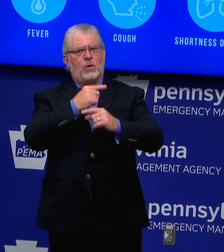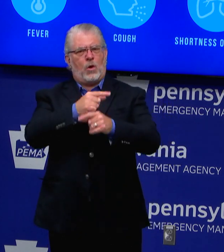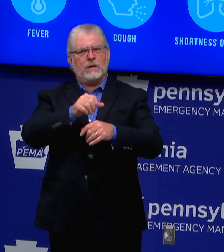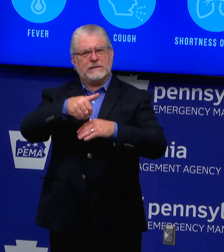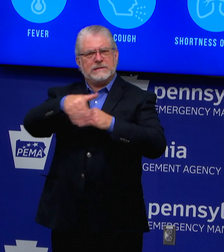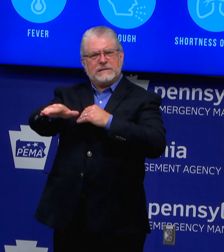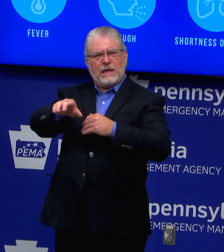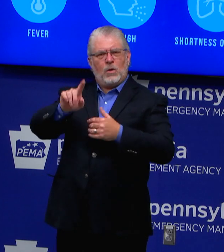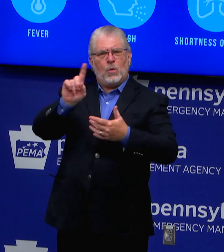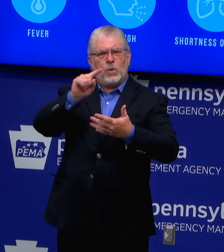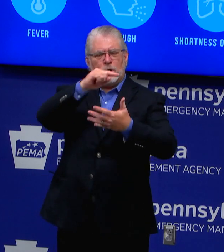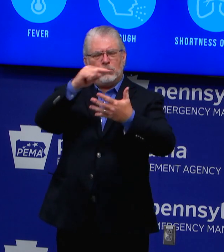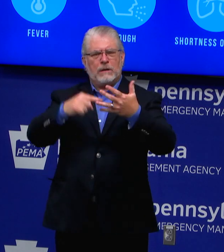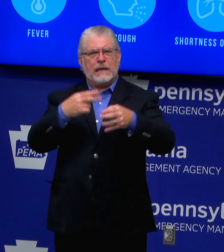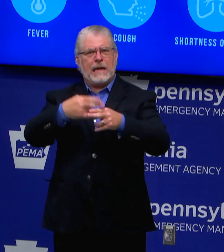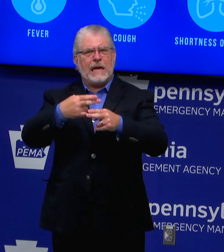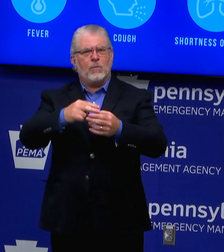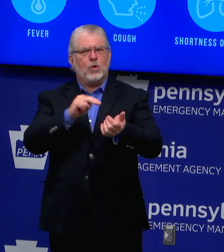assessment services?